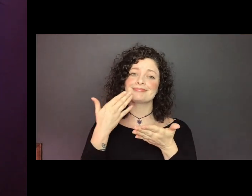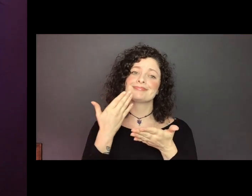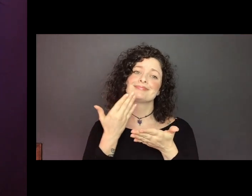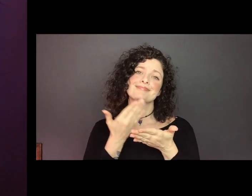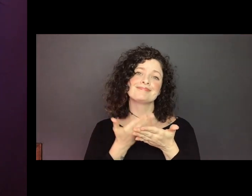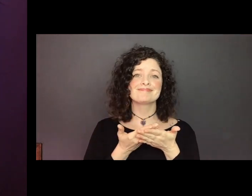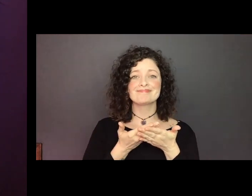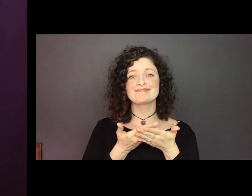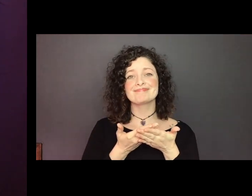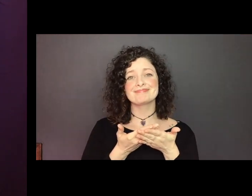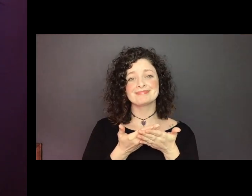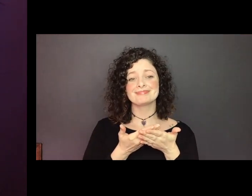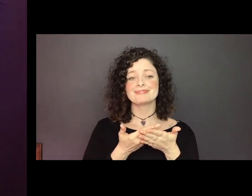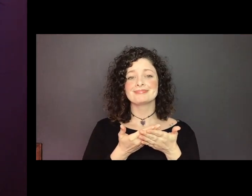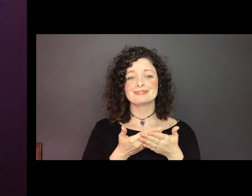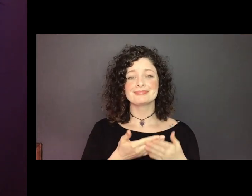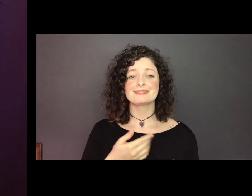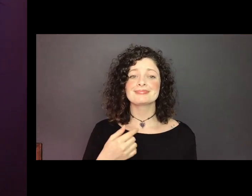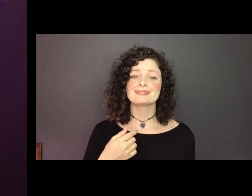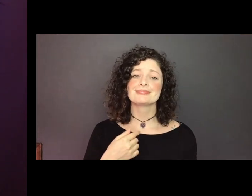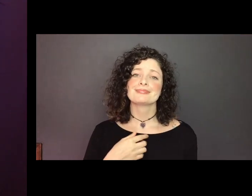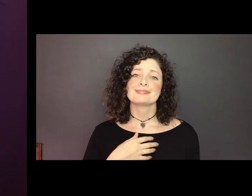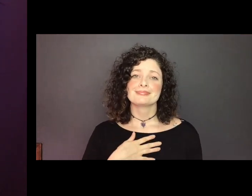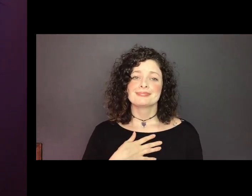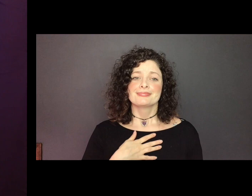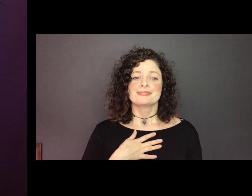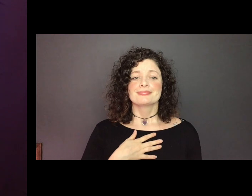Time has come.